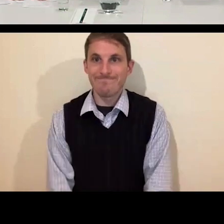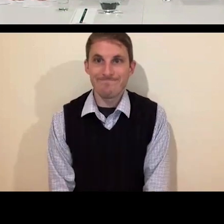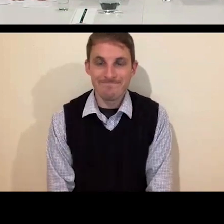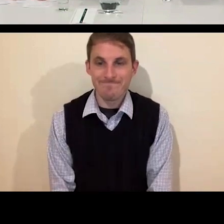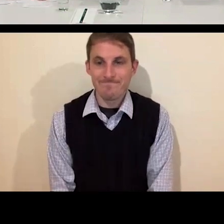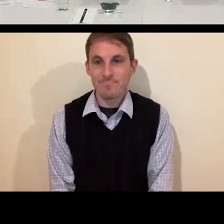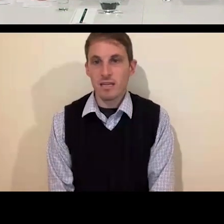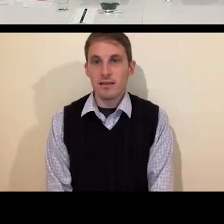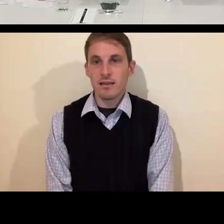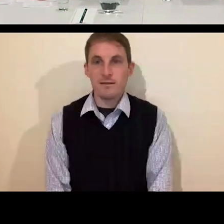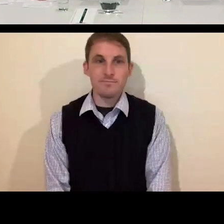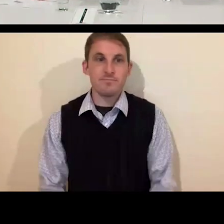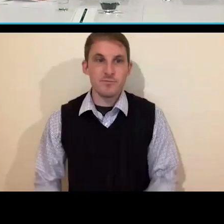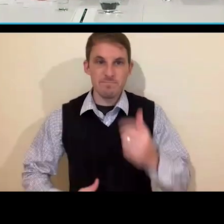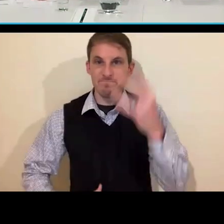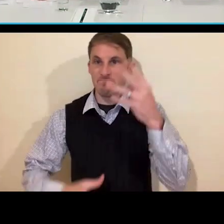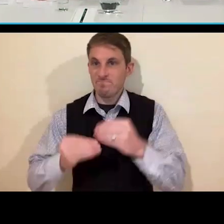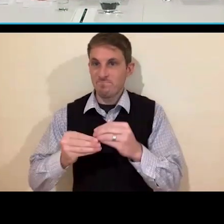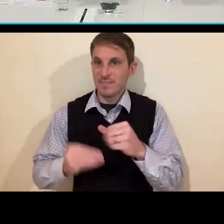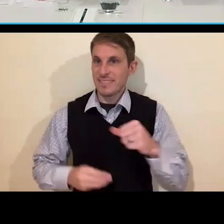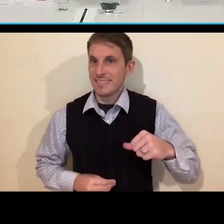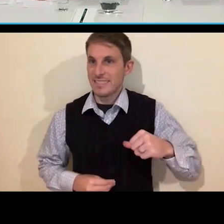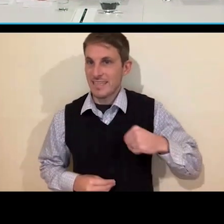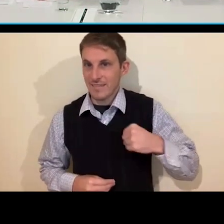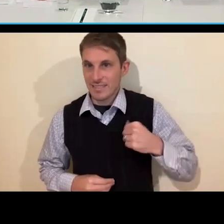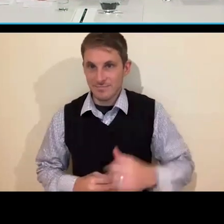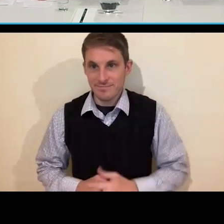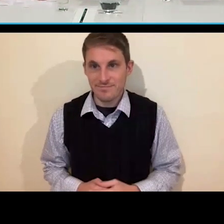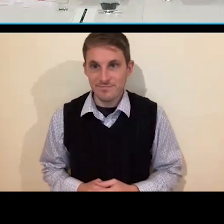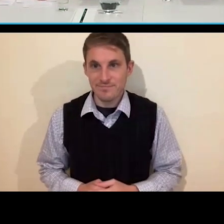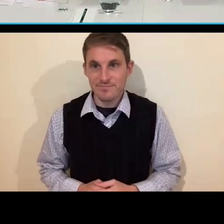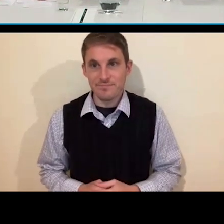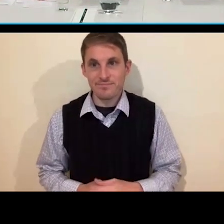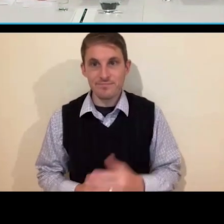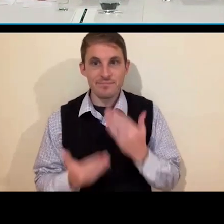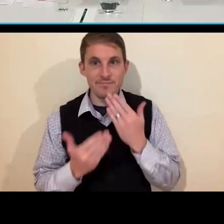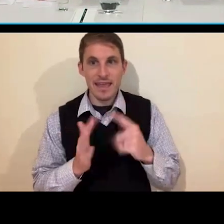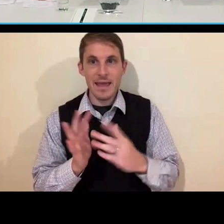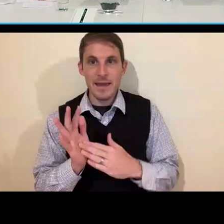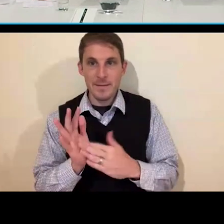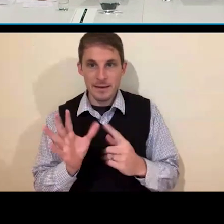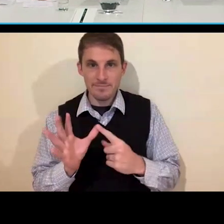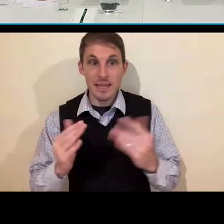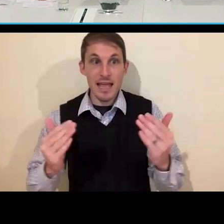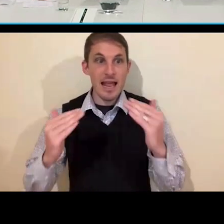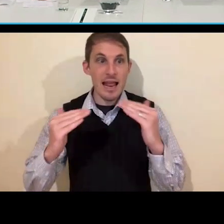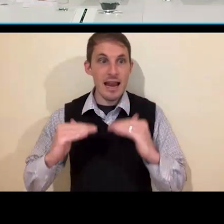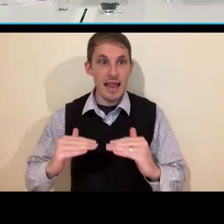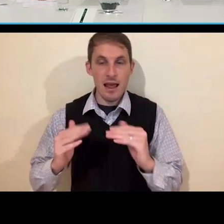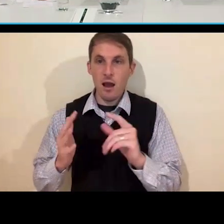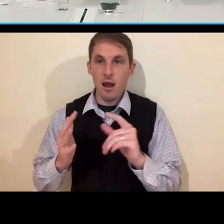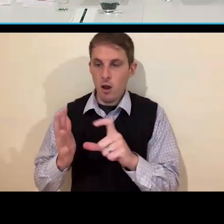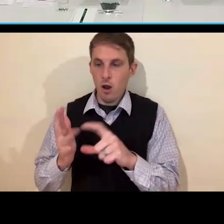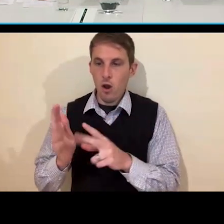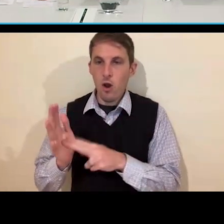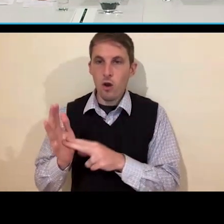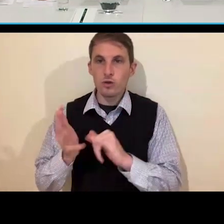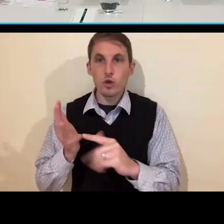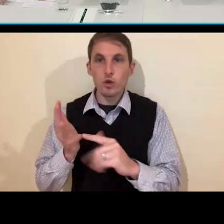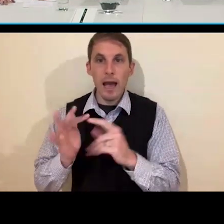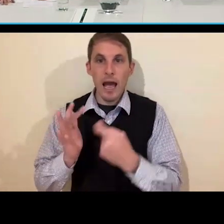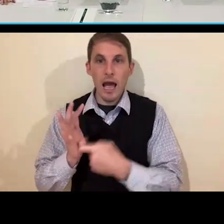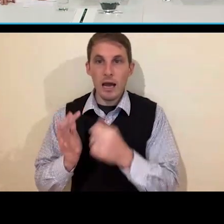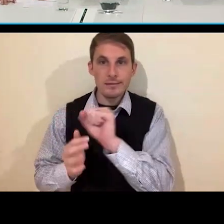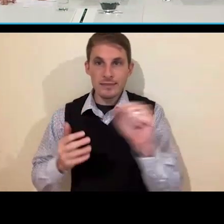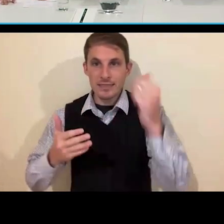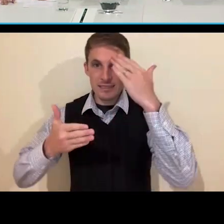So that's the staffing measure. Lovely, thank you, Emma. So we'll now jump into the consumer experience. So again,